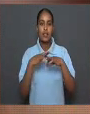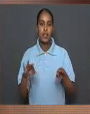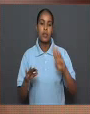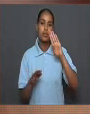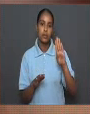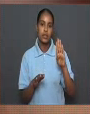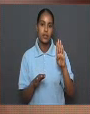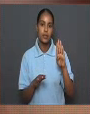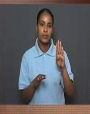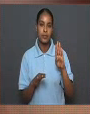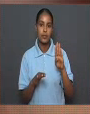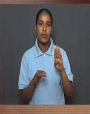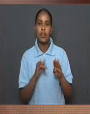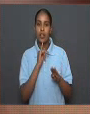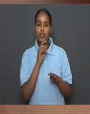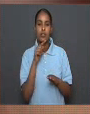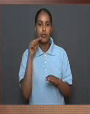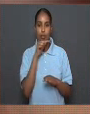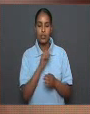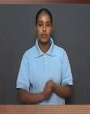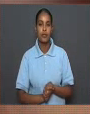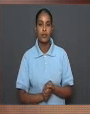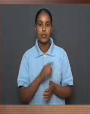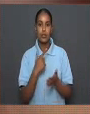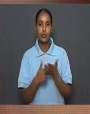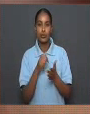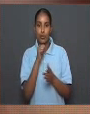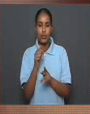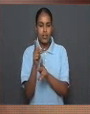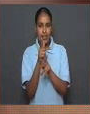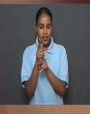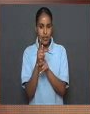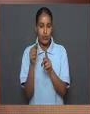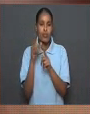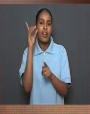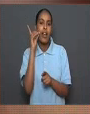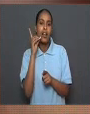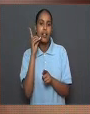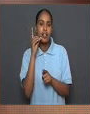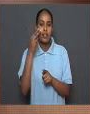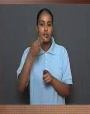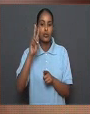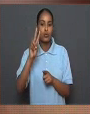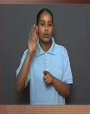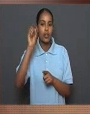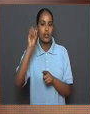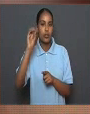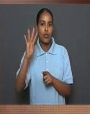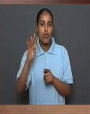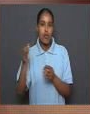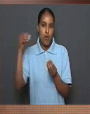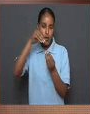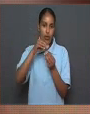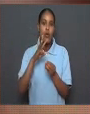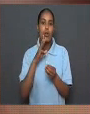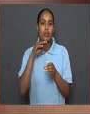Statement B is false. It is not safe to dilute sulfuric acid by pouring